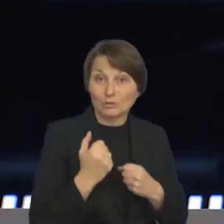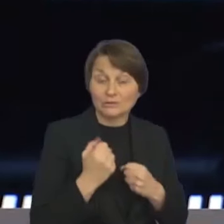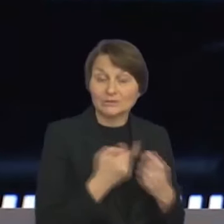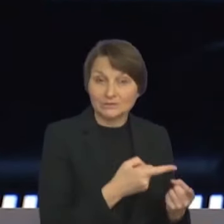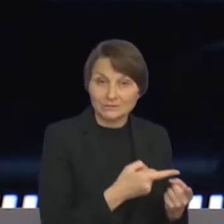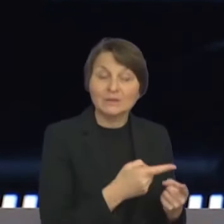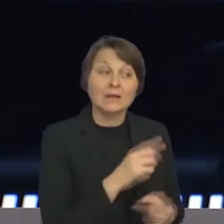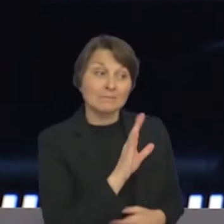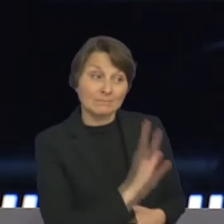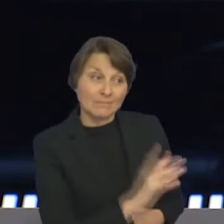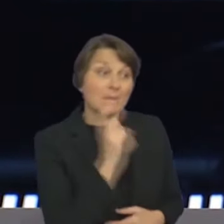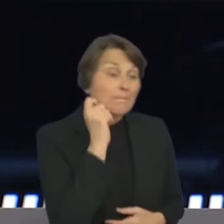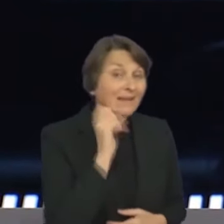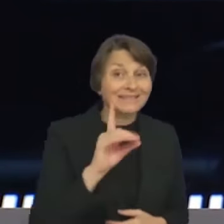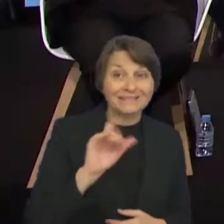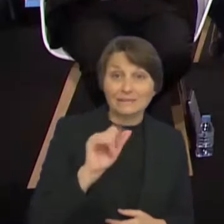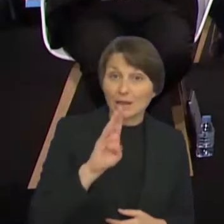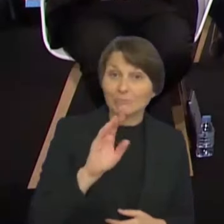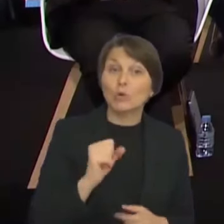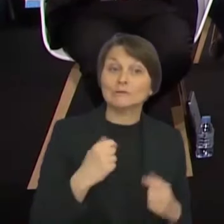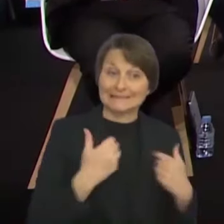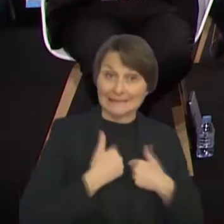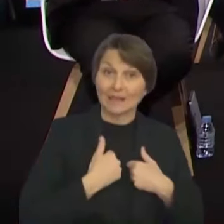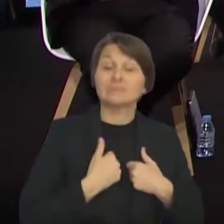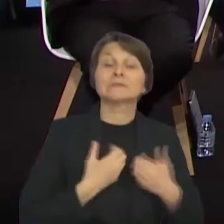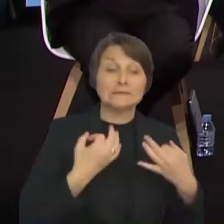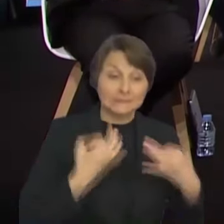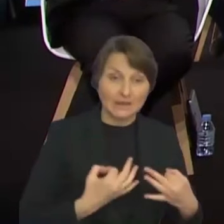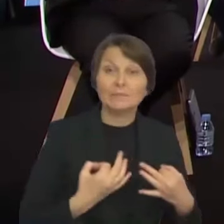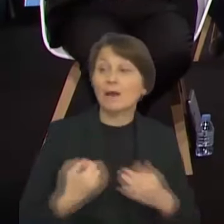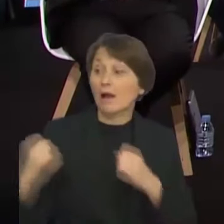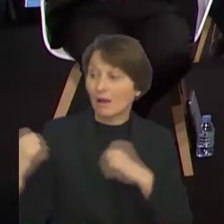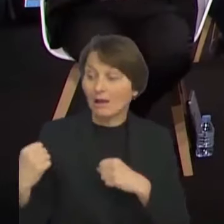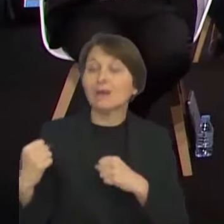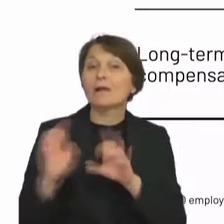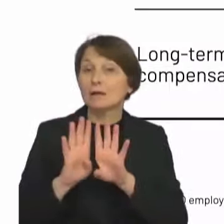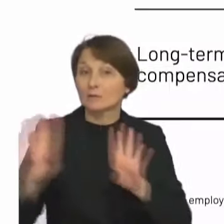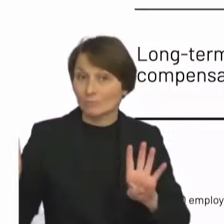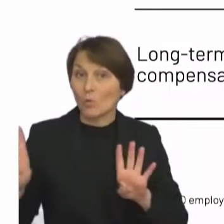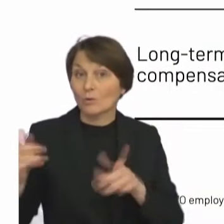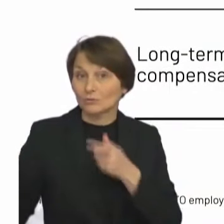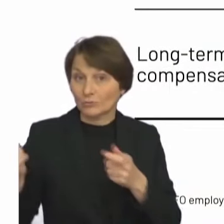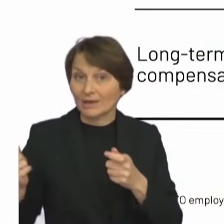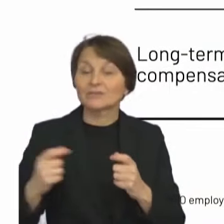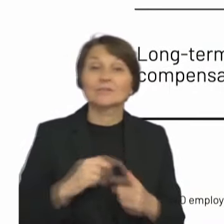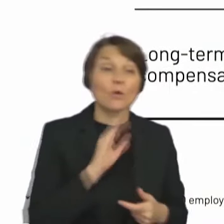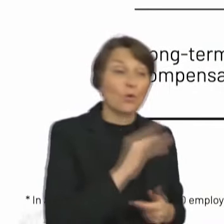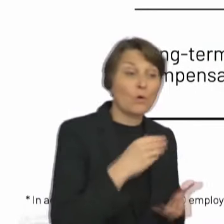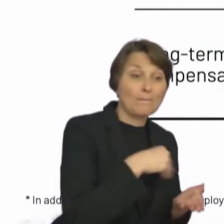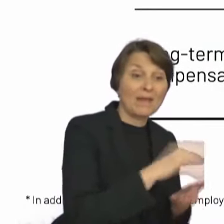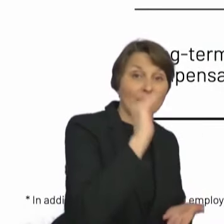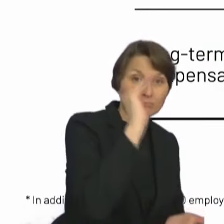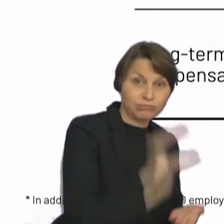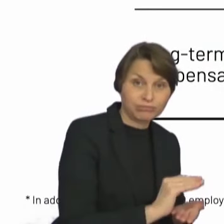had decided, in mutual agreement with the Board of Directors, to reduce her compensation for the second quarter of 2020